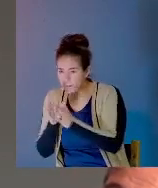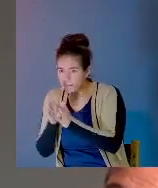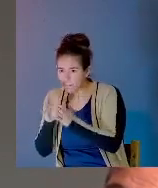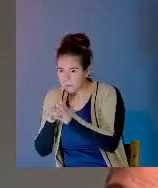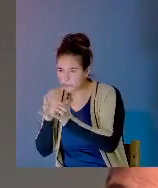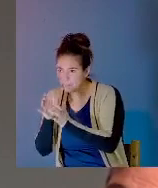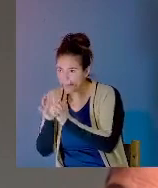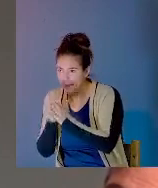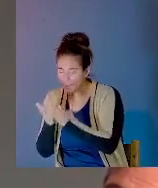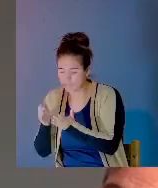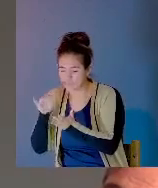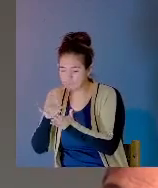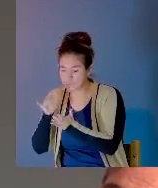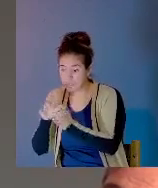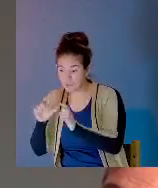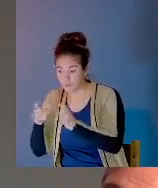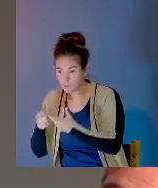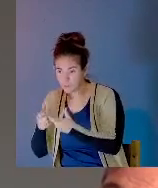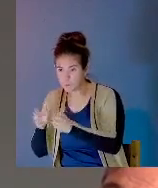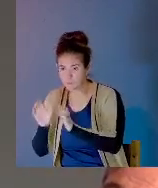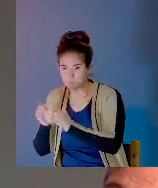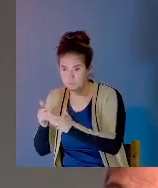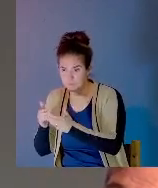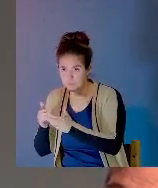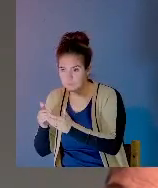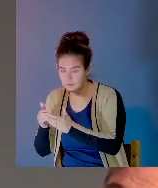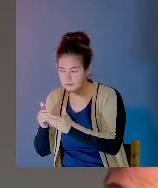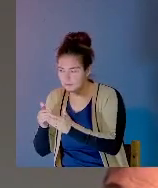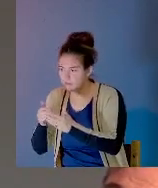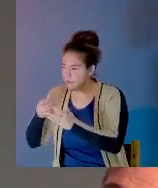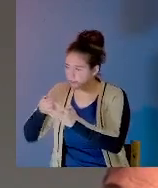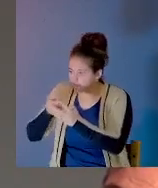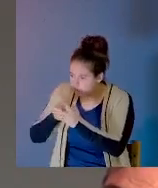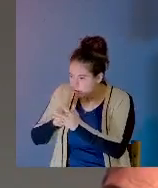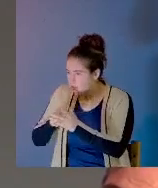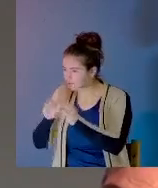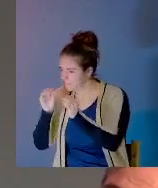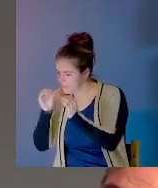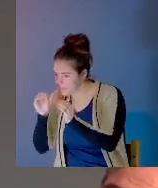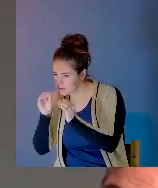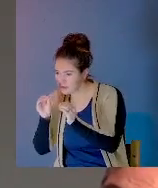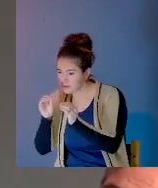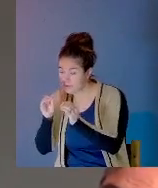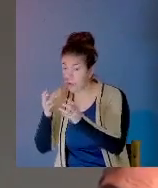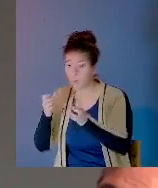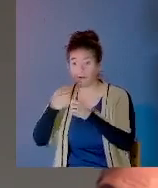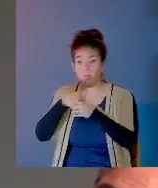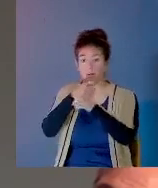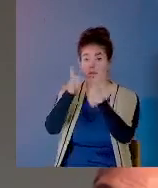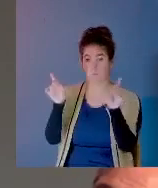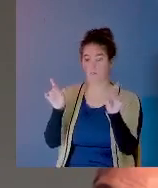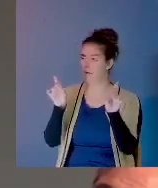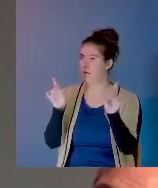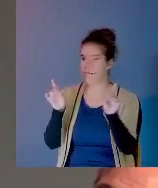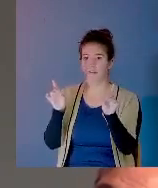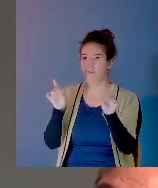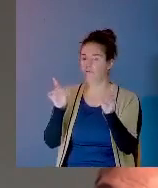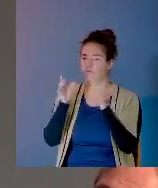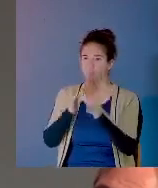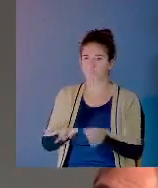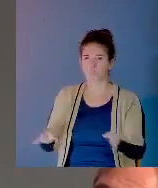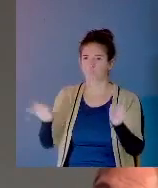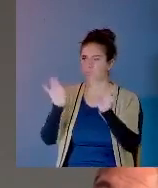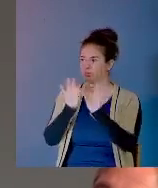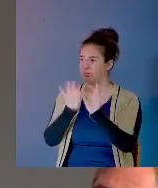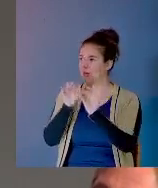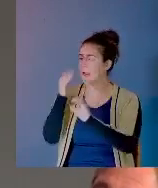to study in, or to basically teach. And I want to tell you guys, it's so important. I know the life